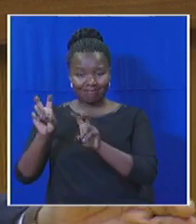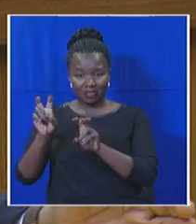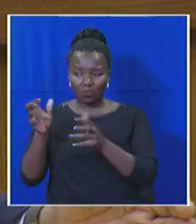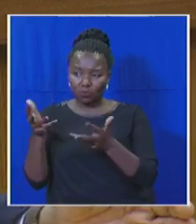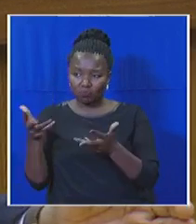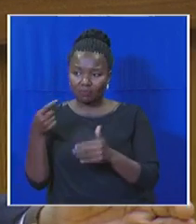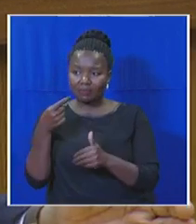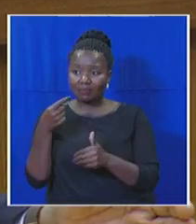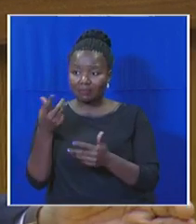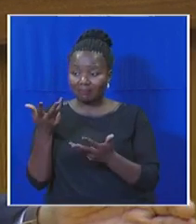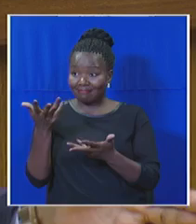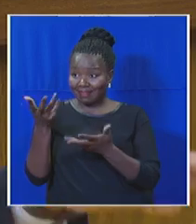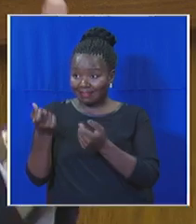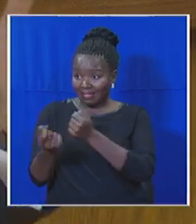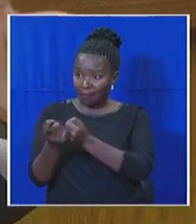of what it is.